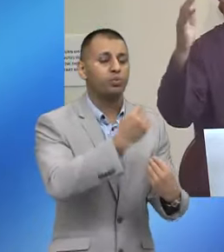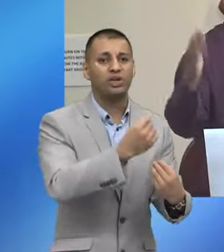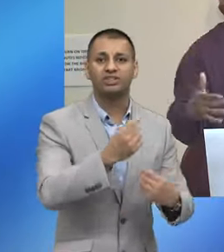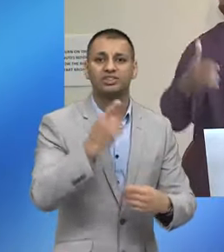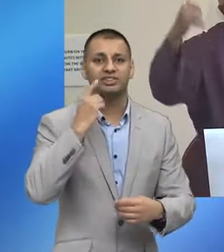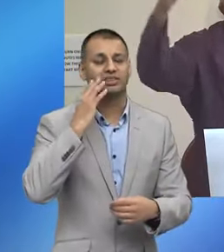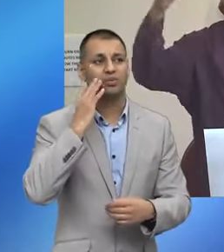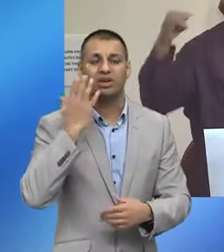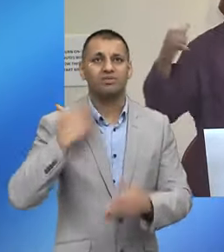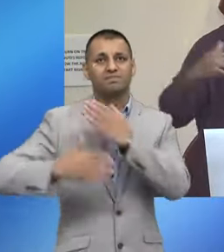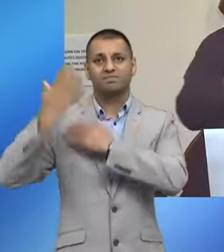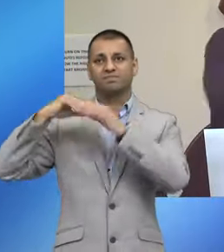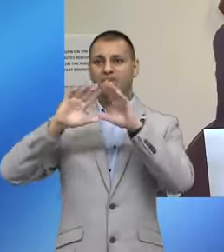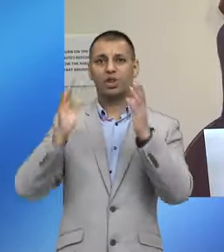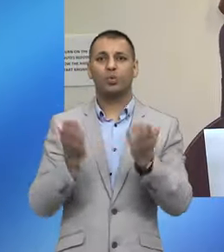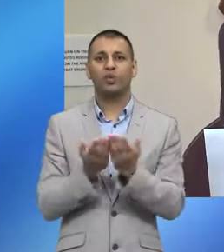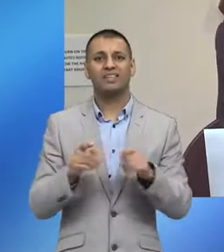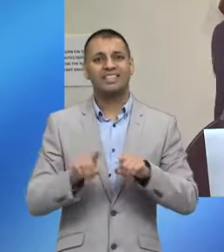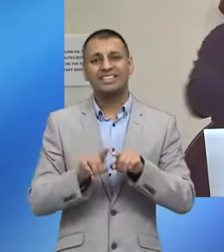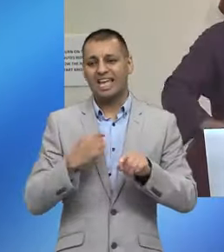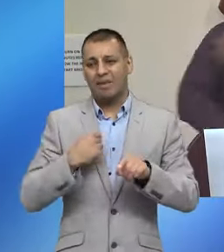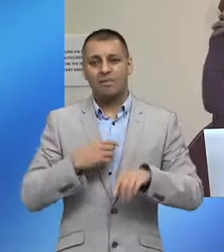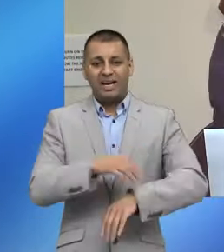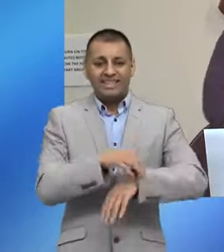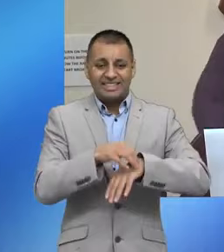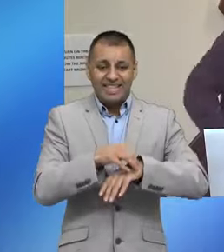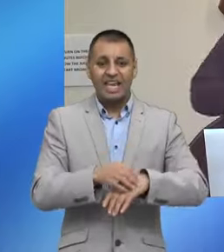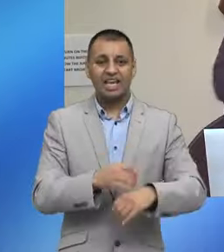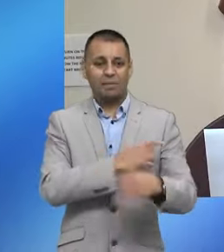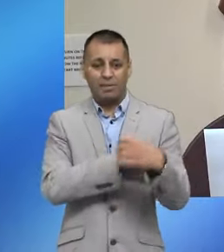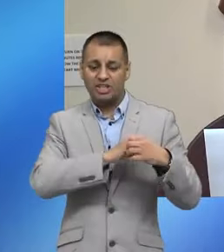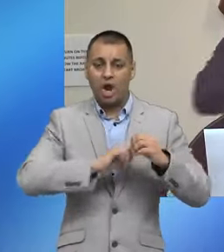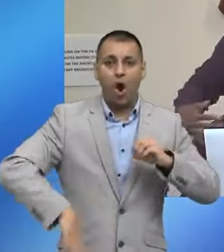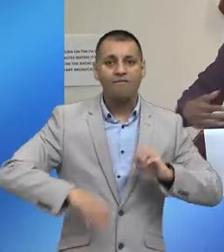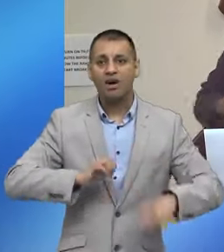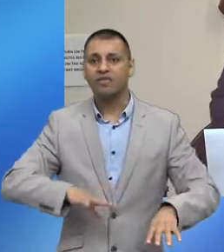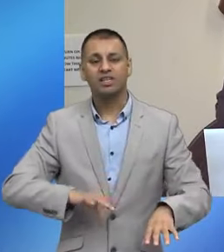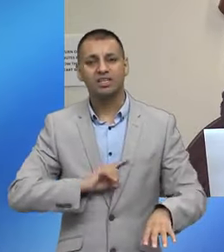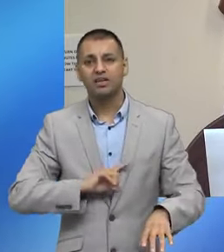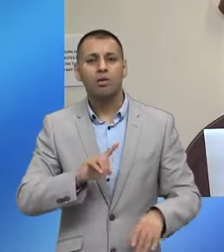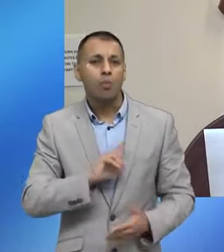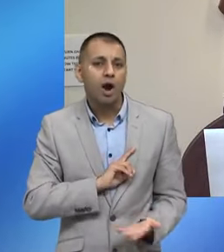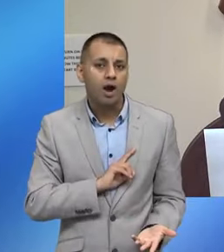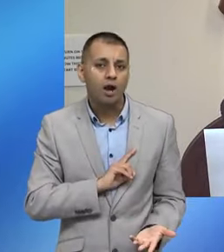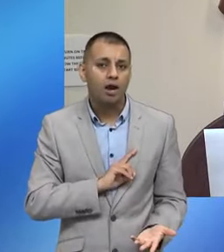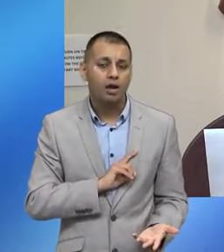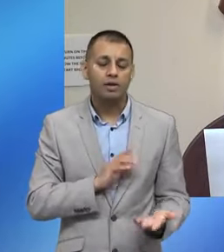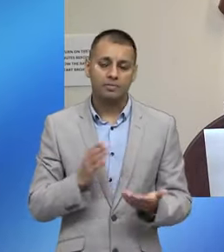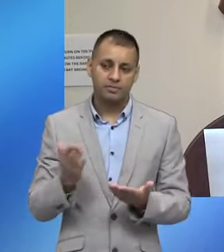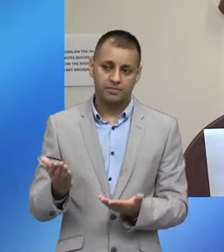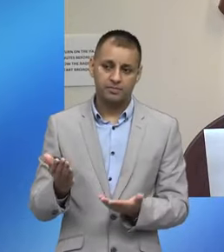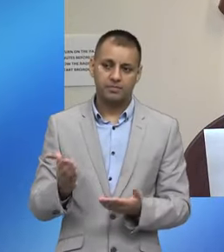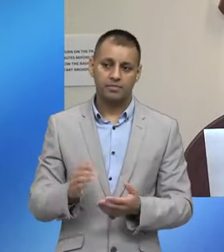oh, I wish when I was in the dunya that my skin would have been taken off, my meat would have been taken off. Why is